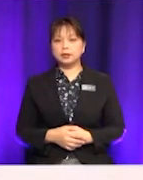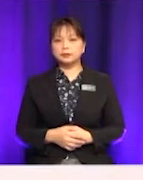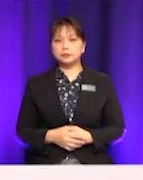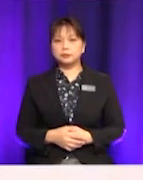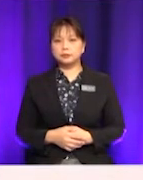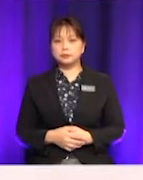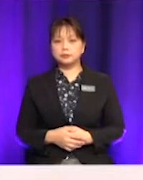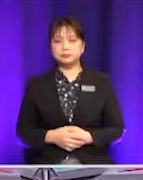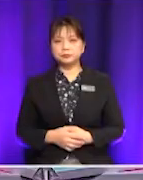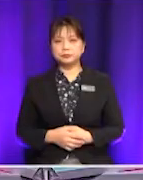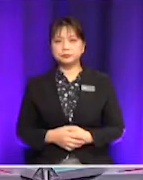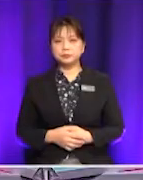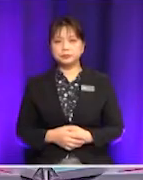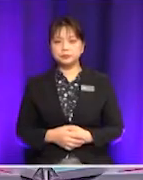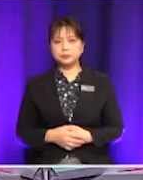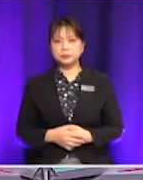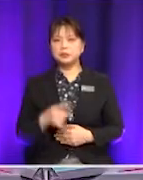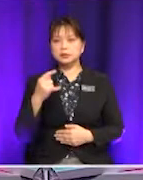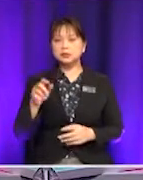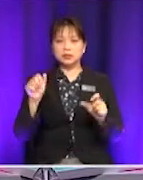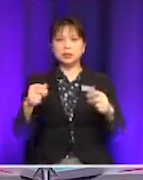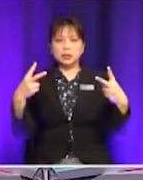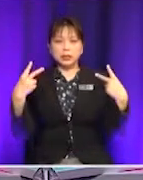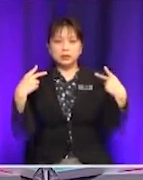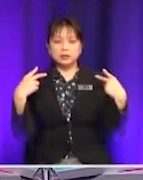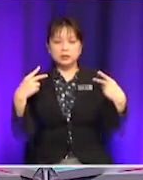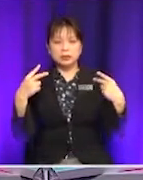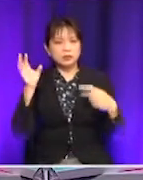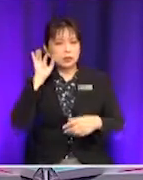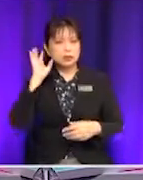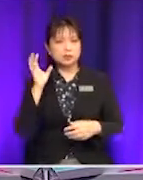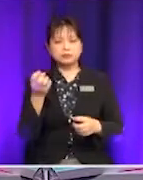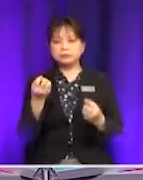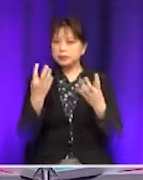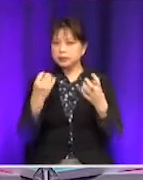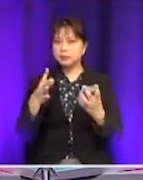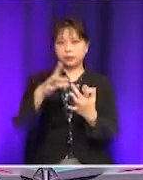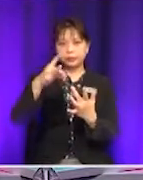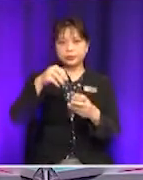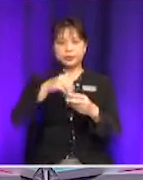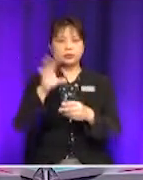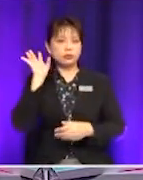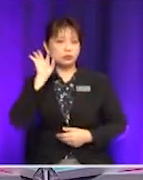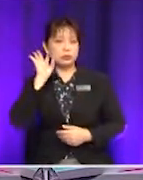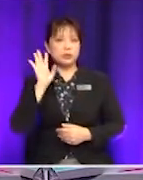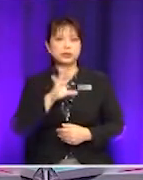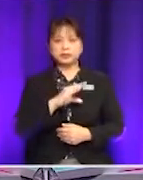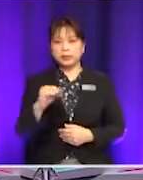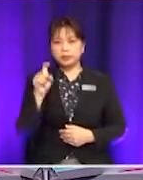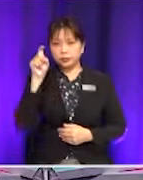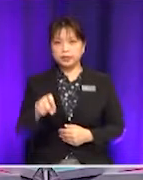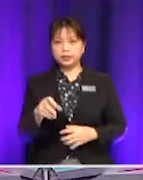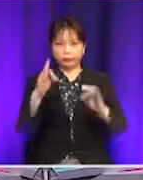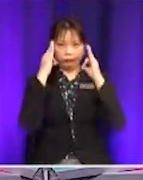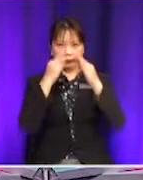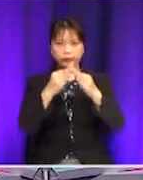all. Sometimes they can even hear all 3 options mentioned in the audio. So that's why, guys, you need to stay focused and